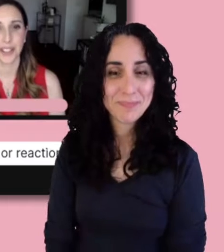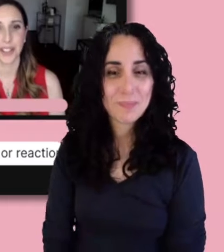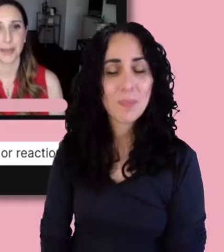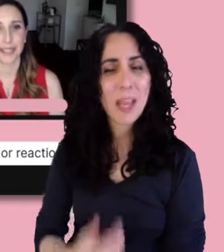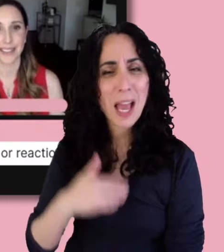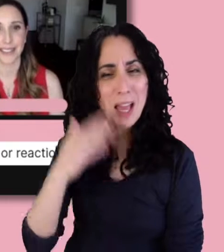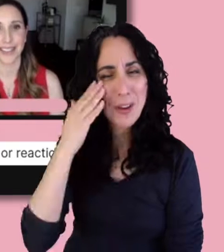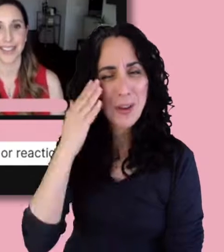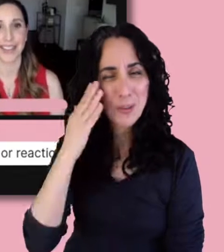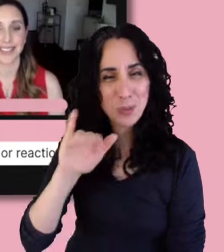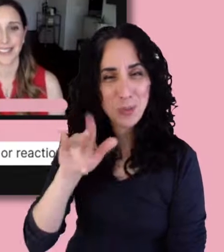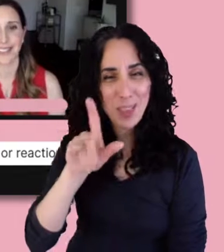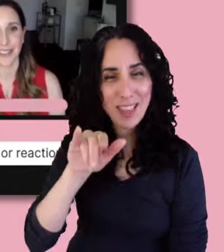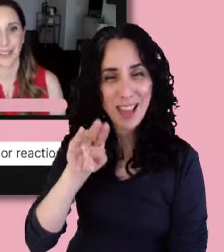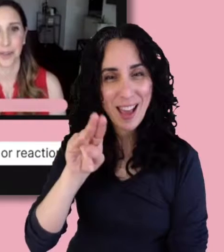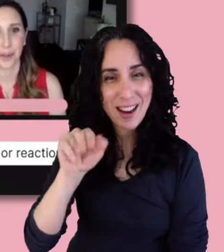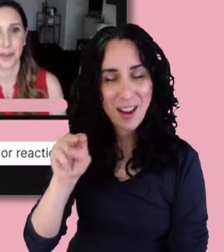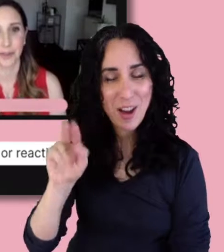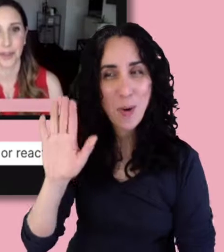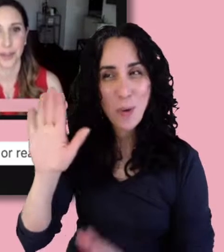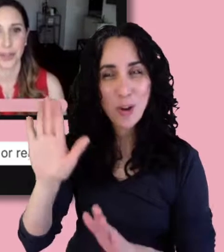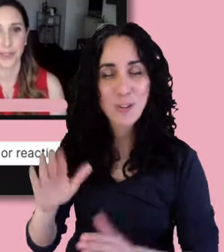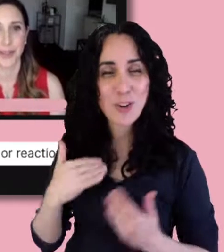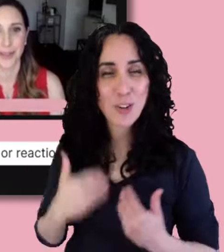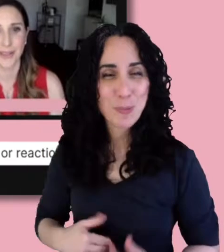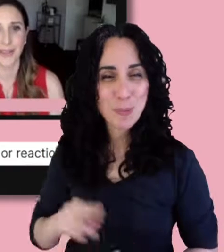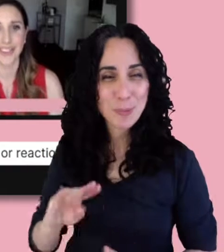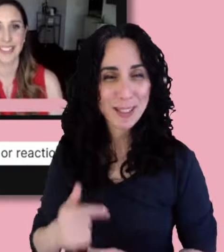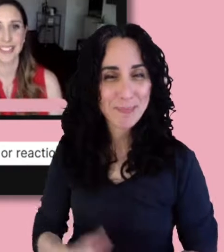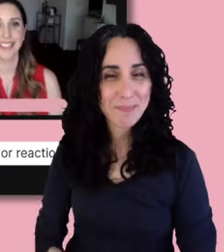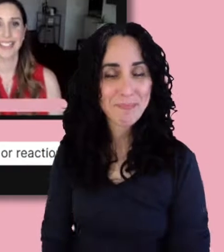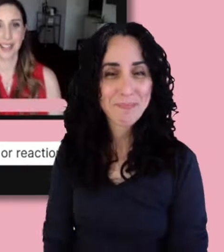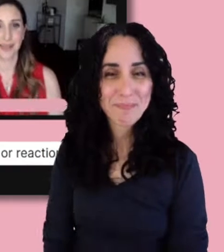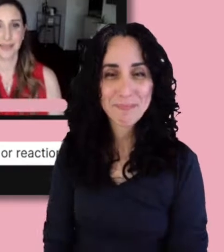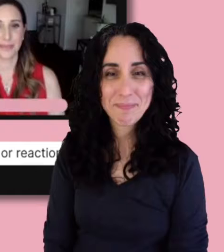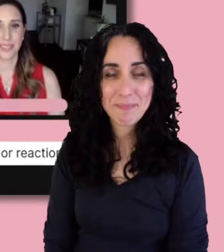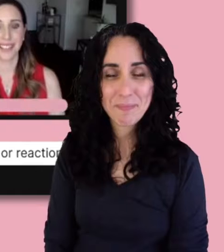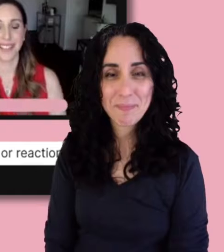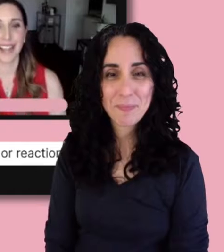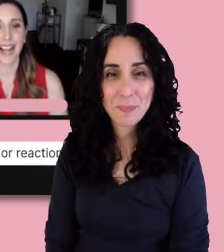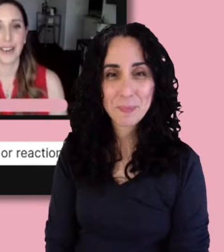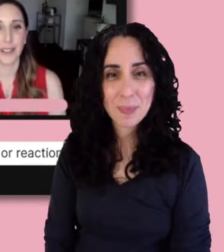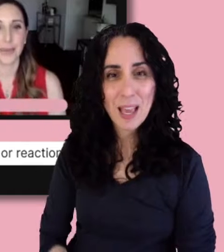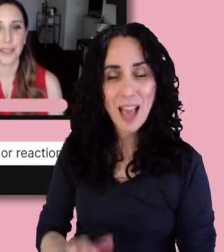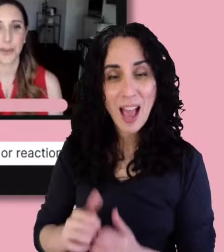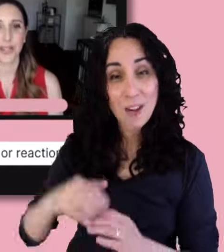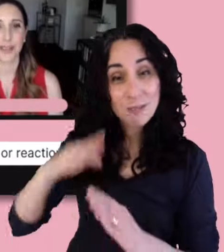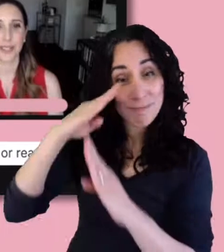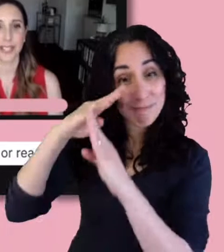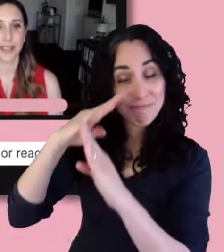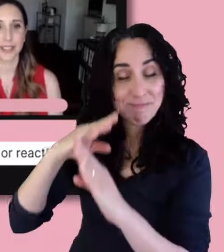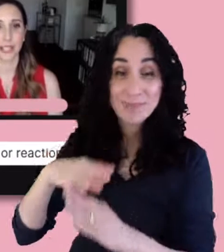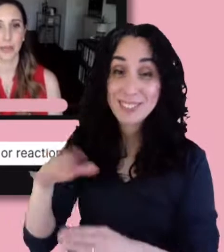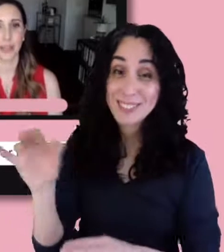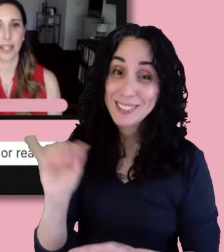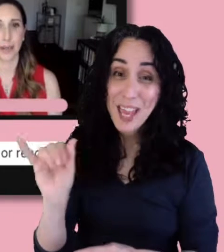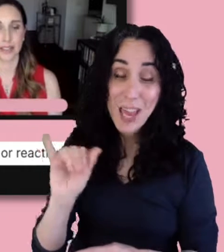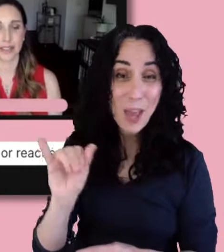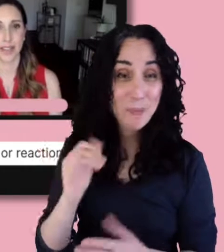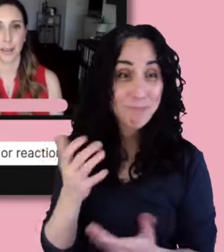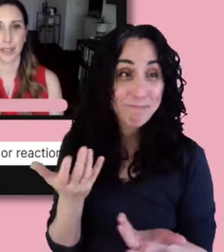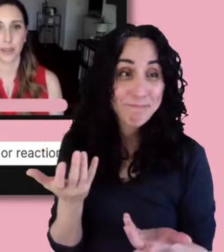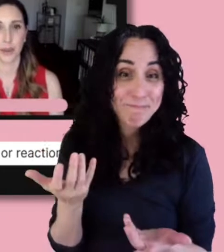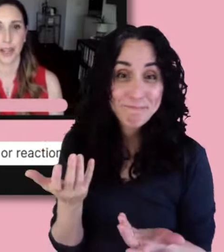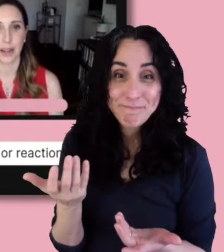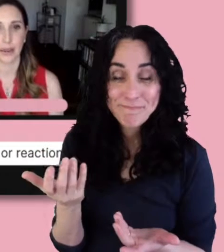a her. change maker and a wonderful Love human. that. um, how can we tune out? Kind of the same way I would